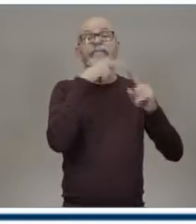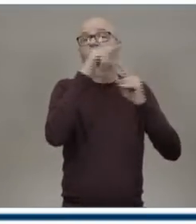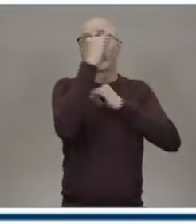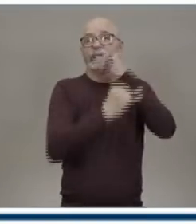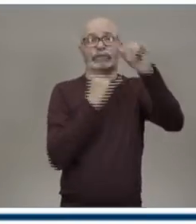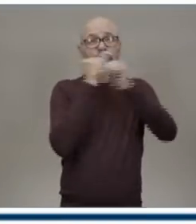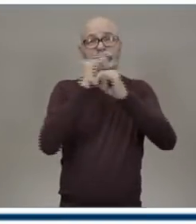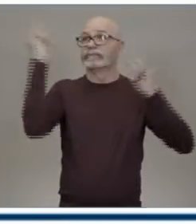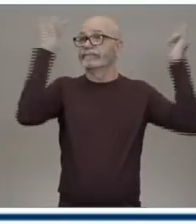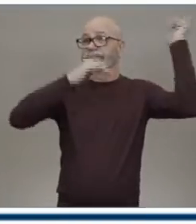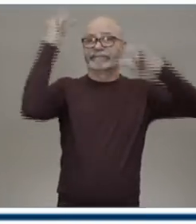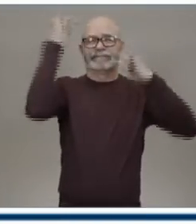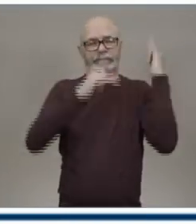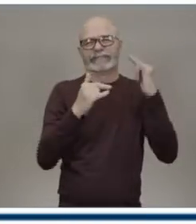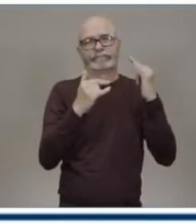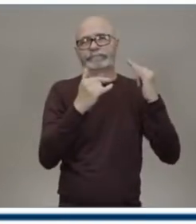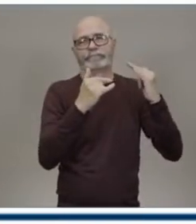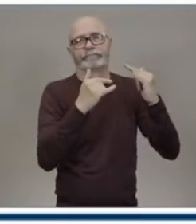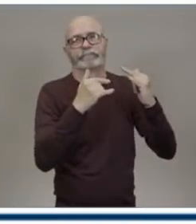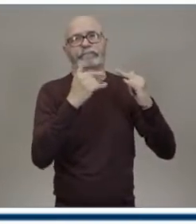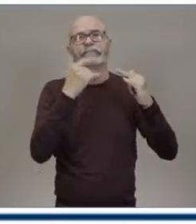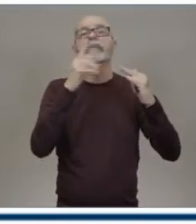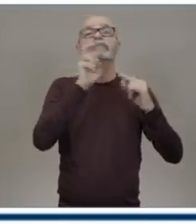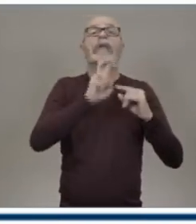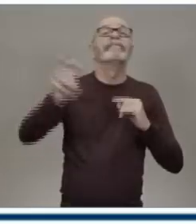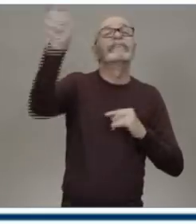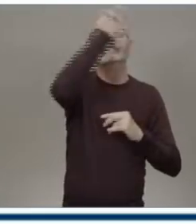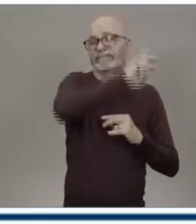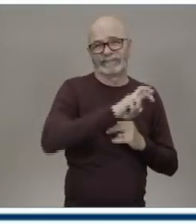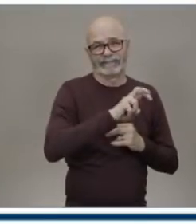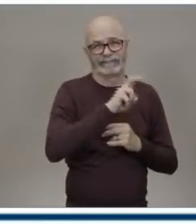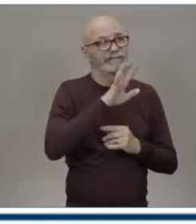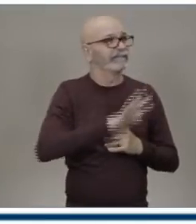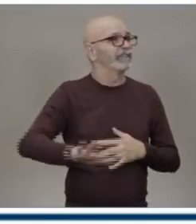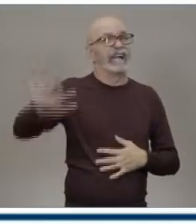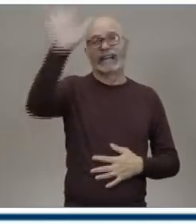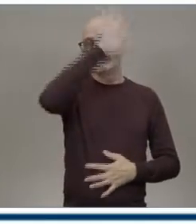I should say travel outside of North America. Go ahead with your follow-up, Taryn.